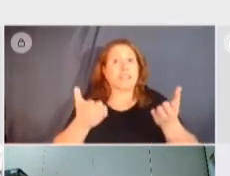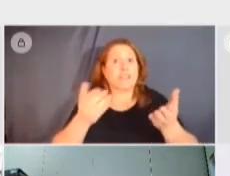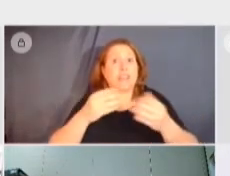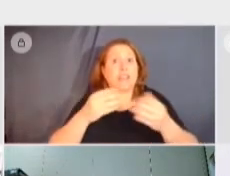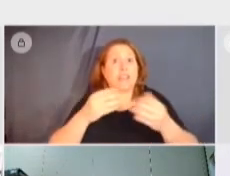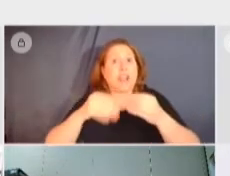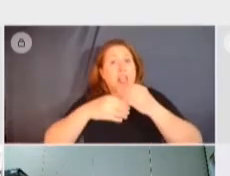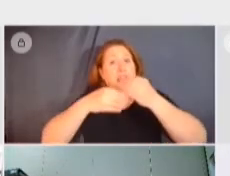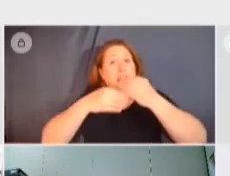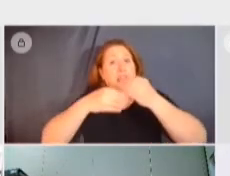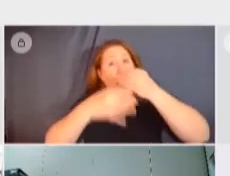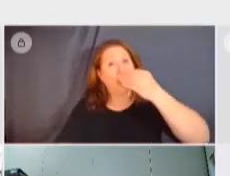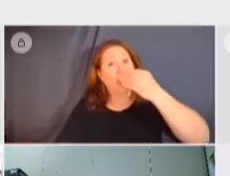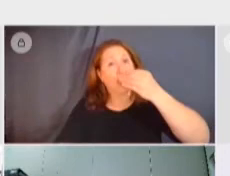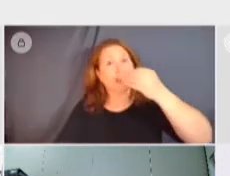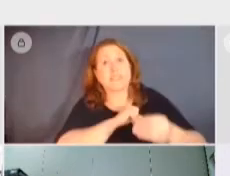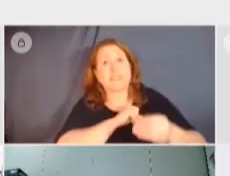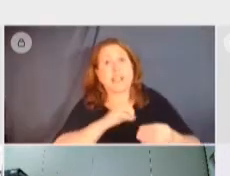and that